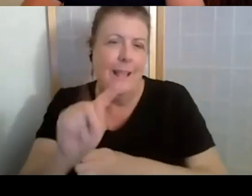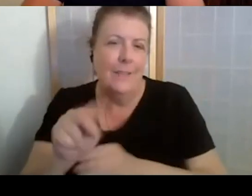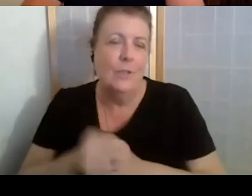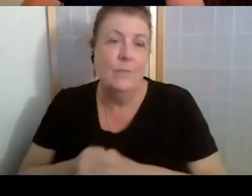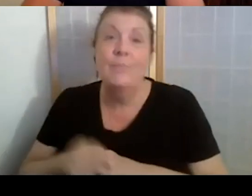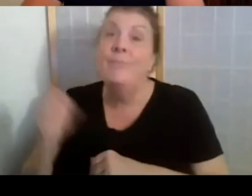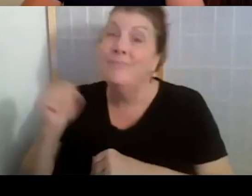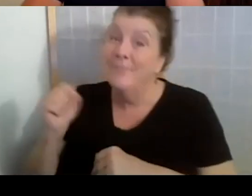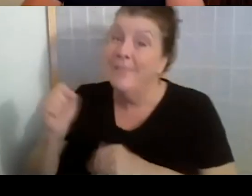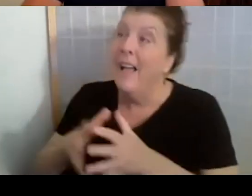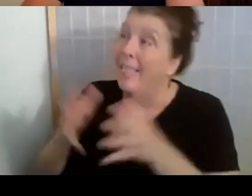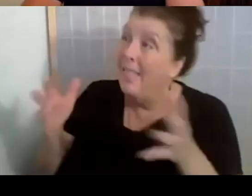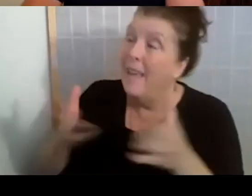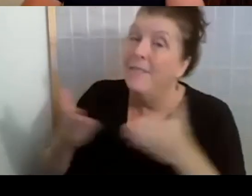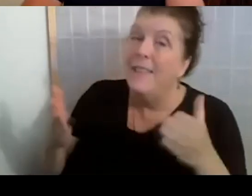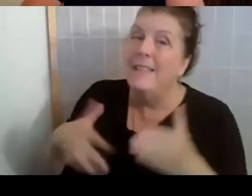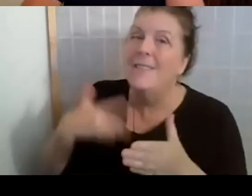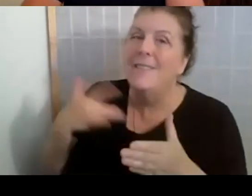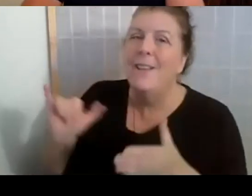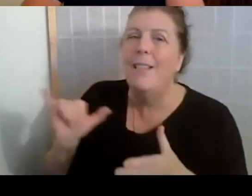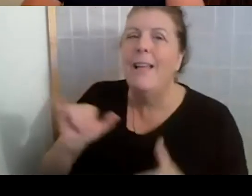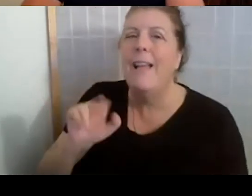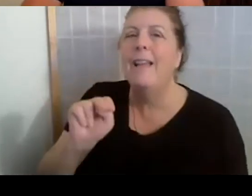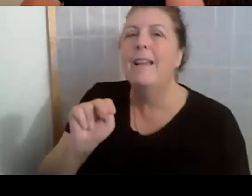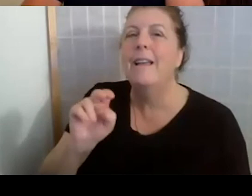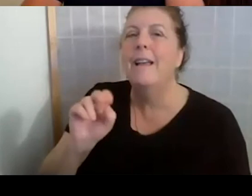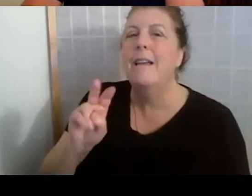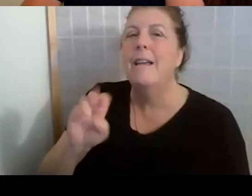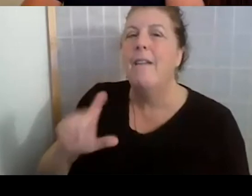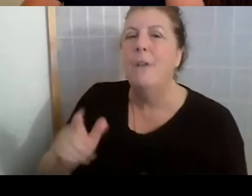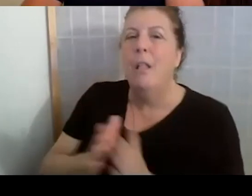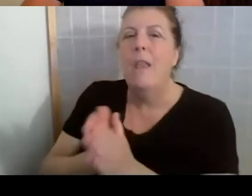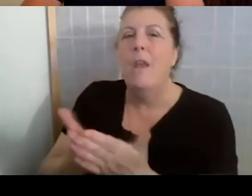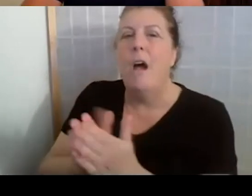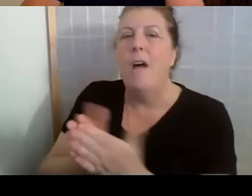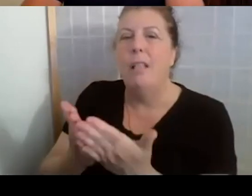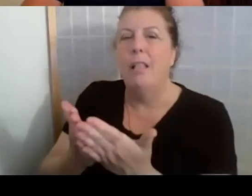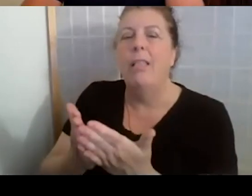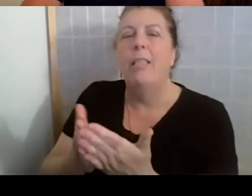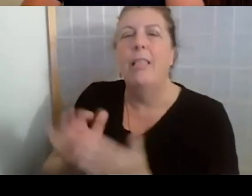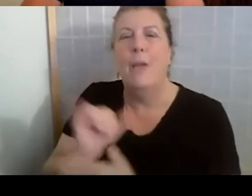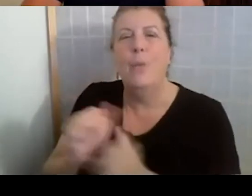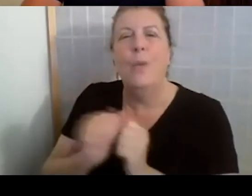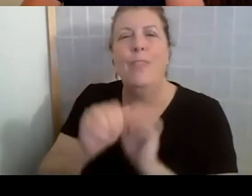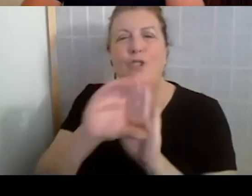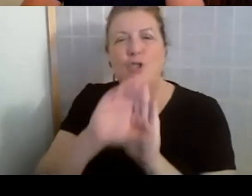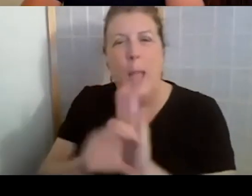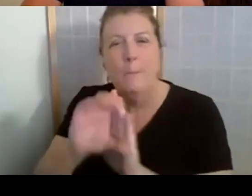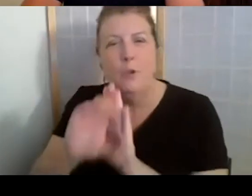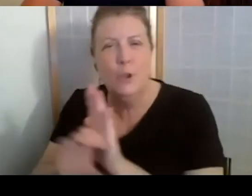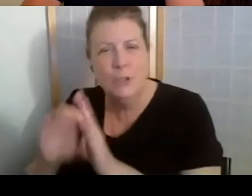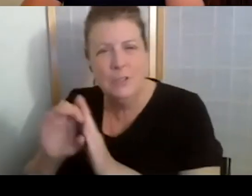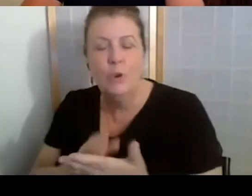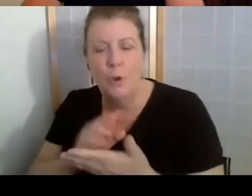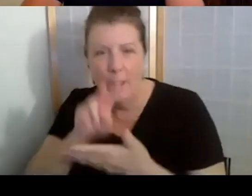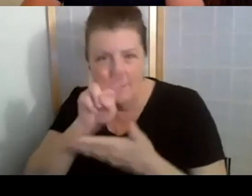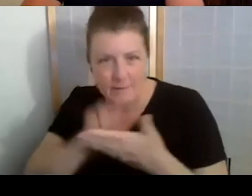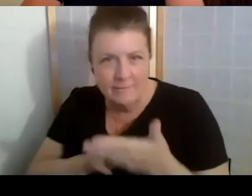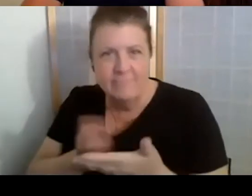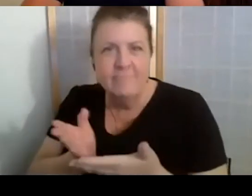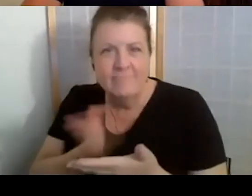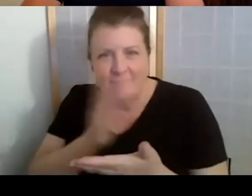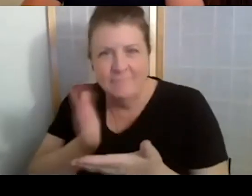like it's sort of like, it's a loose genre, and yet it feels satisfying in that way. You finish the last page of a book and you shut it, and you